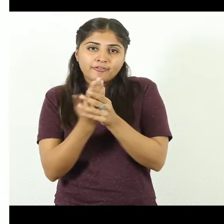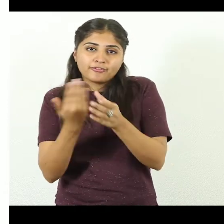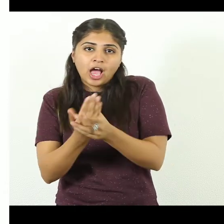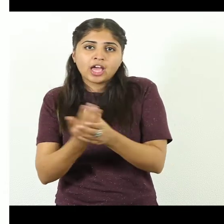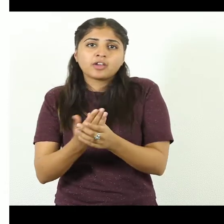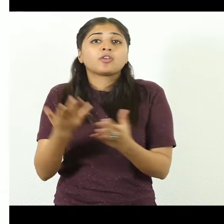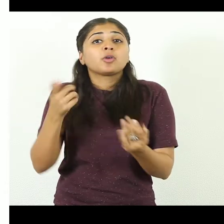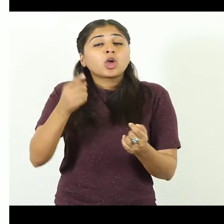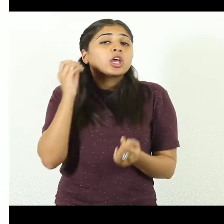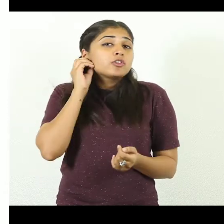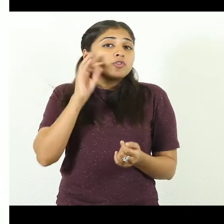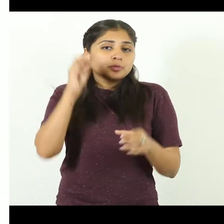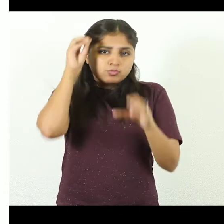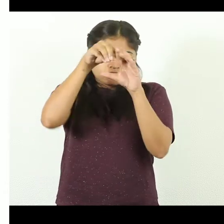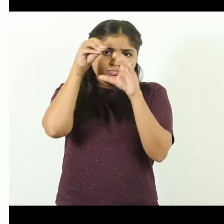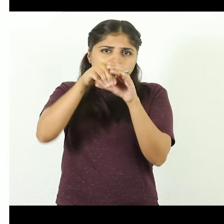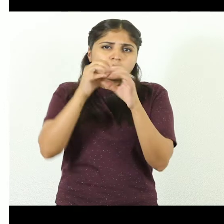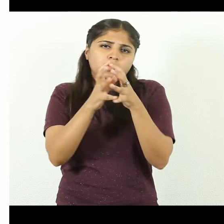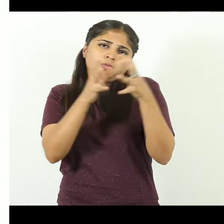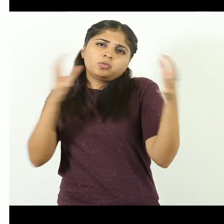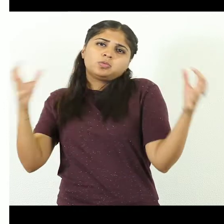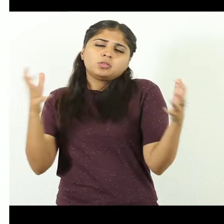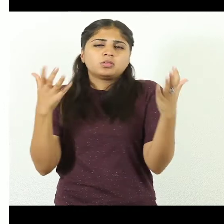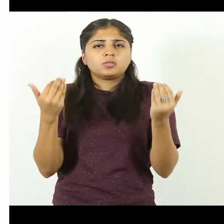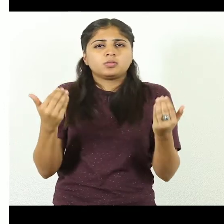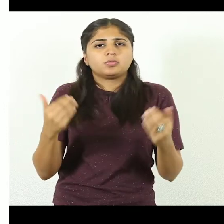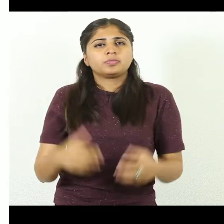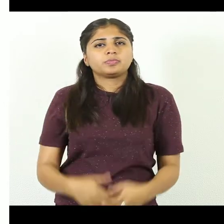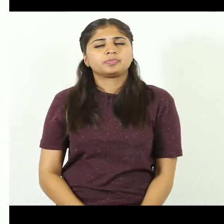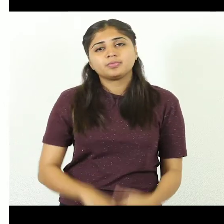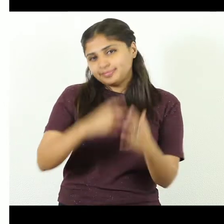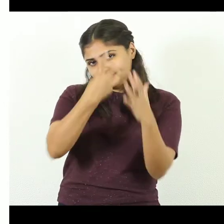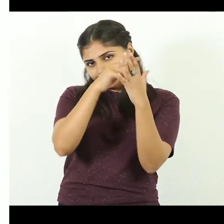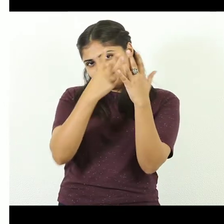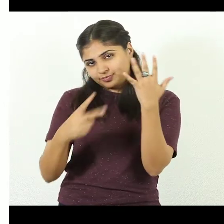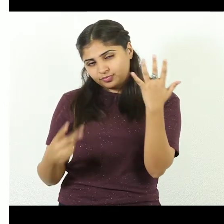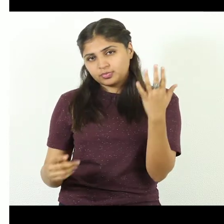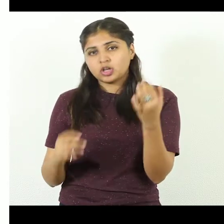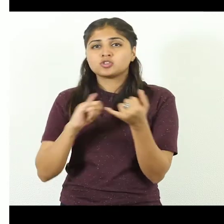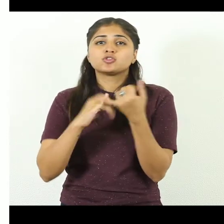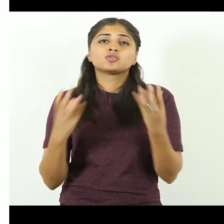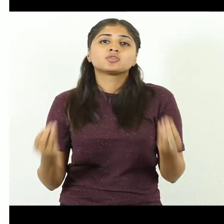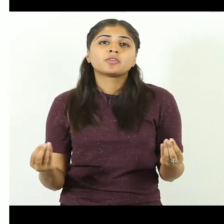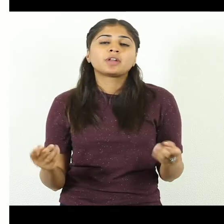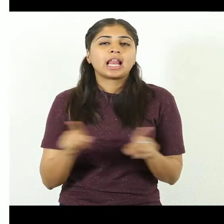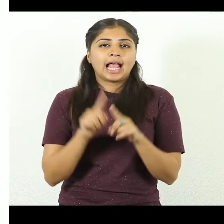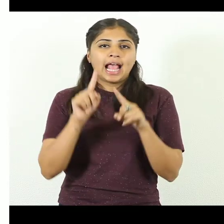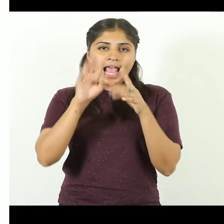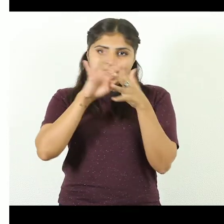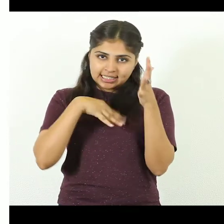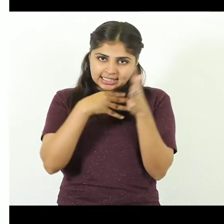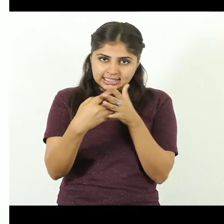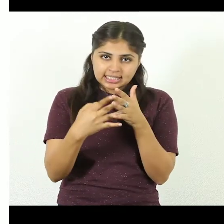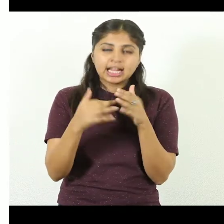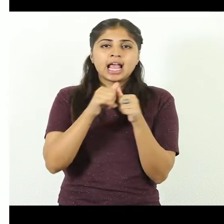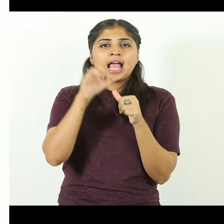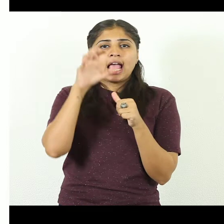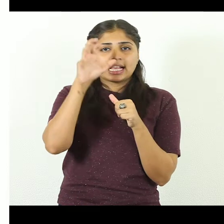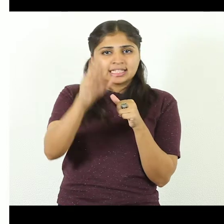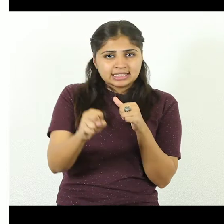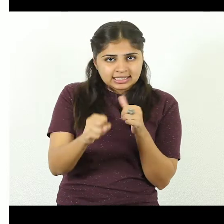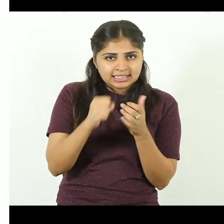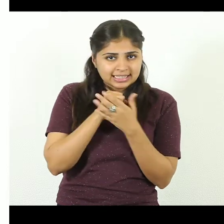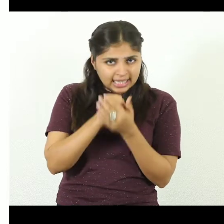of information. Different types of software like Excel, Access help with data entry and